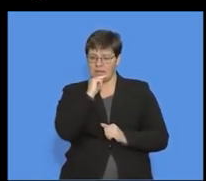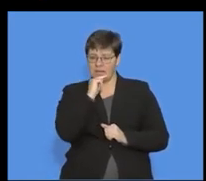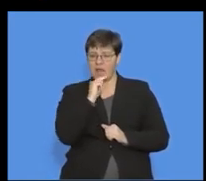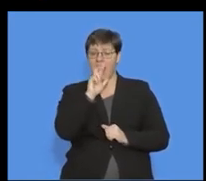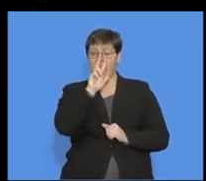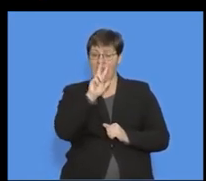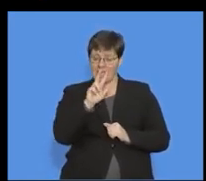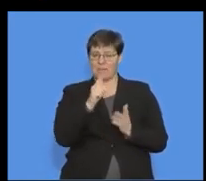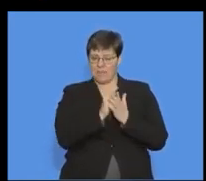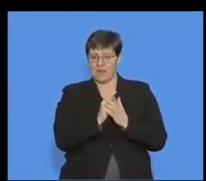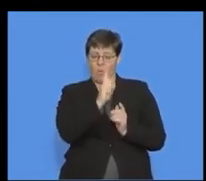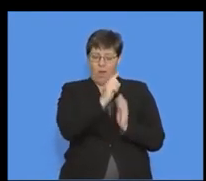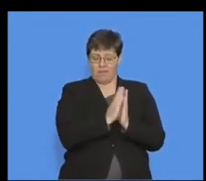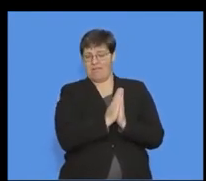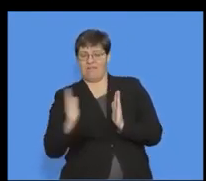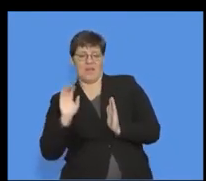actually greater than 1.